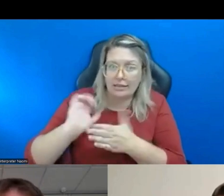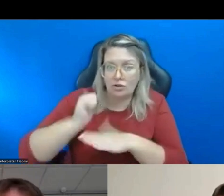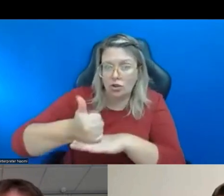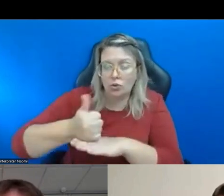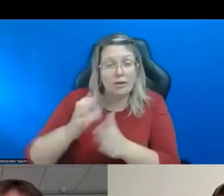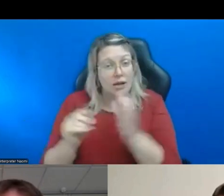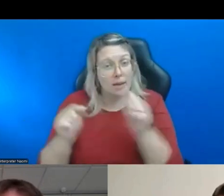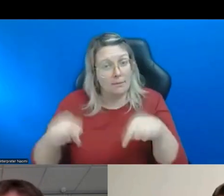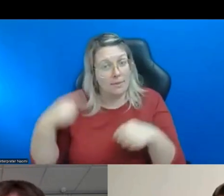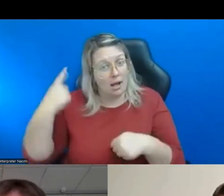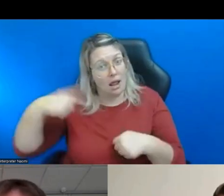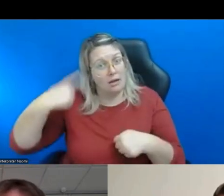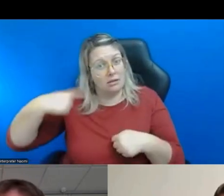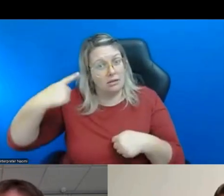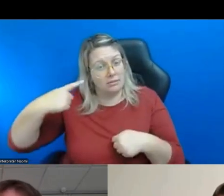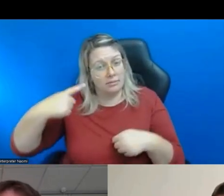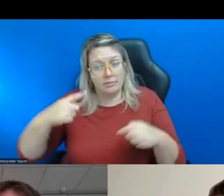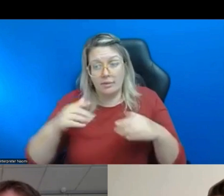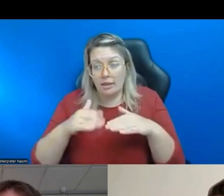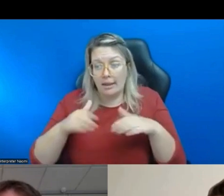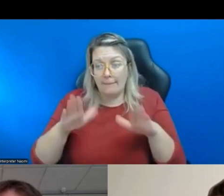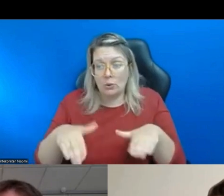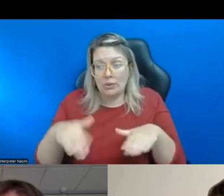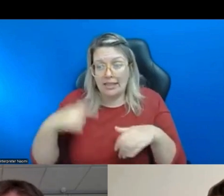instance. So the Museum of London